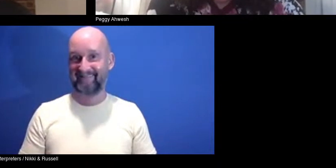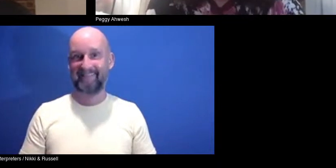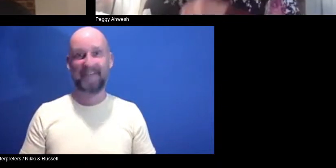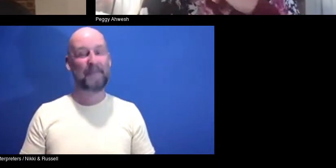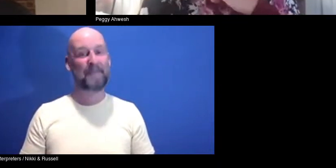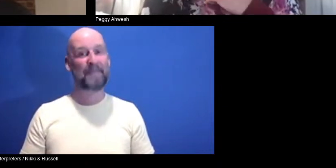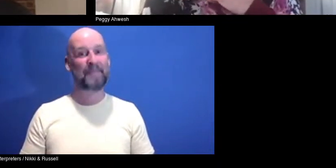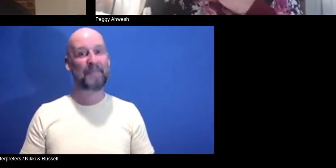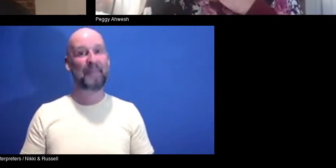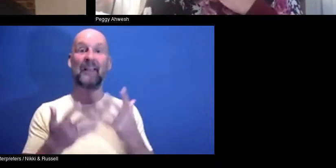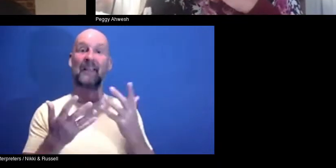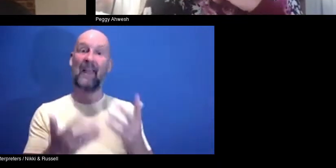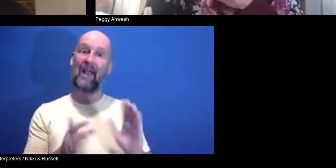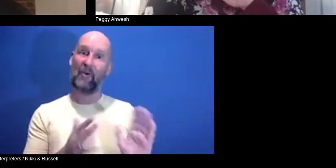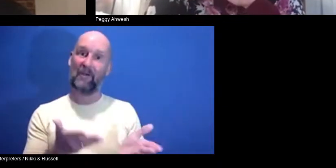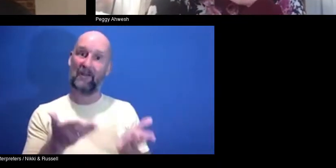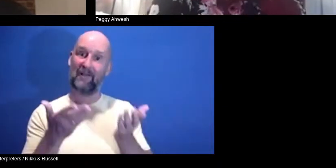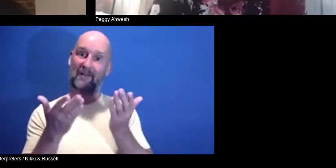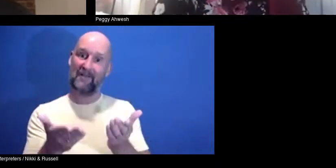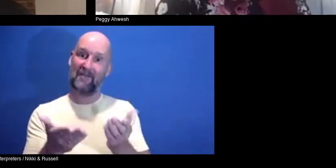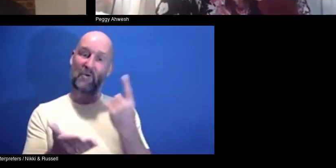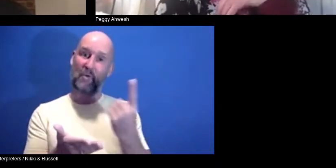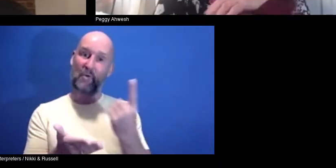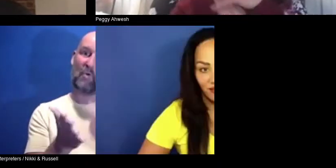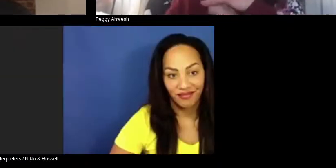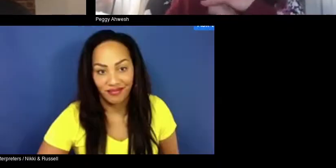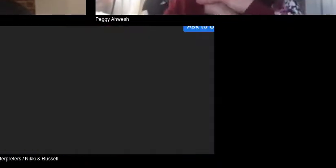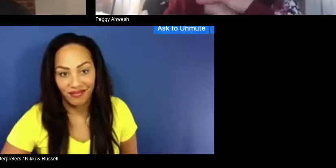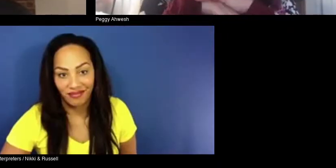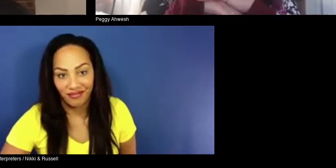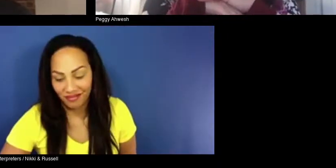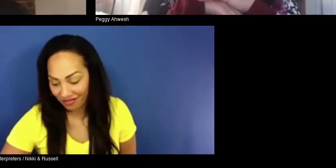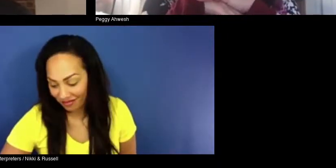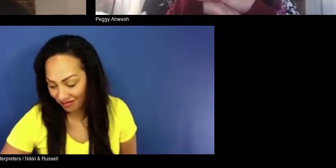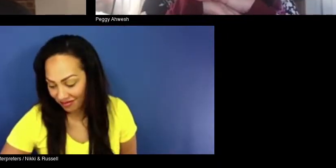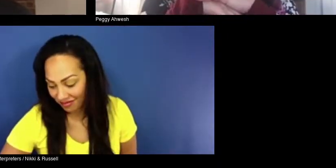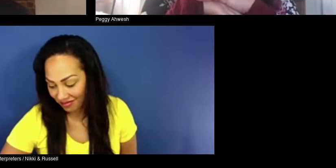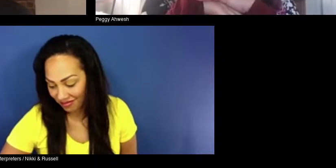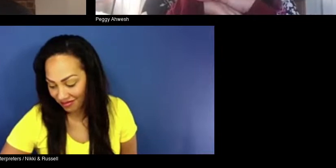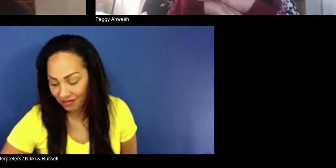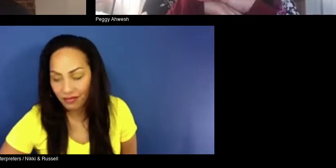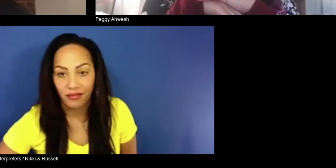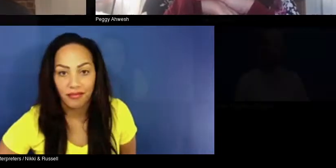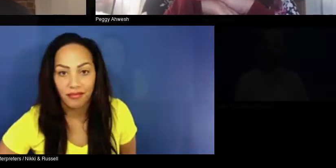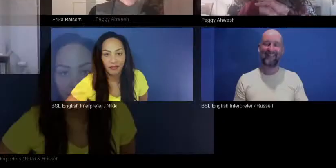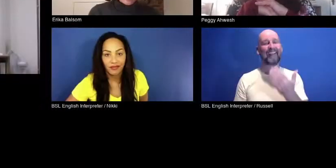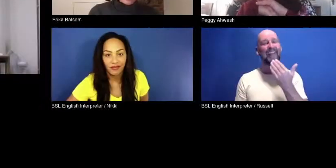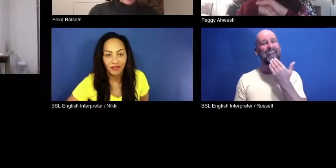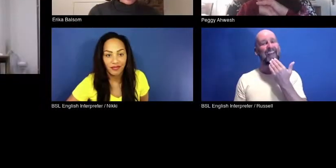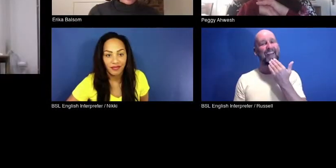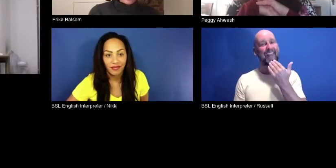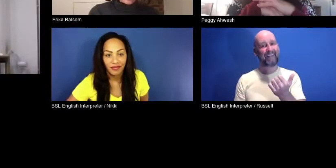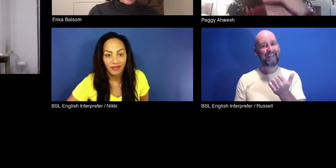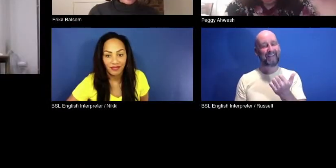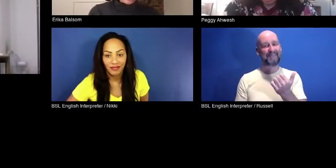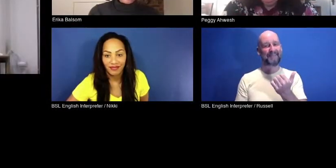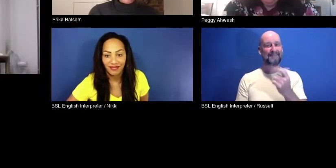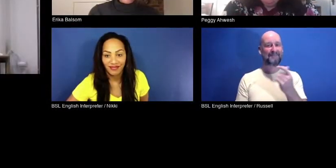I'll now turn it back over to Rosa. Thank you. Wind us up.